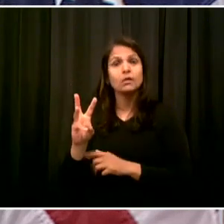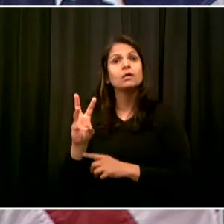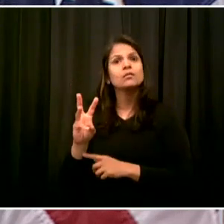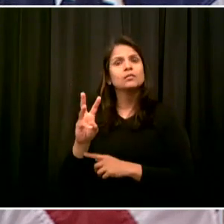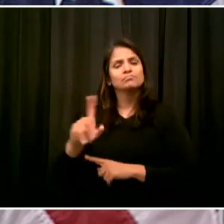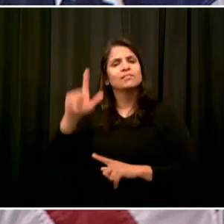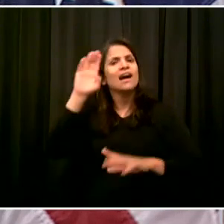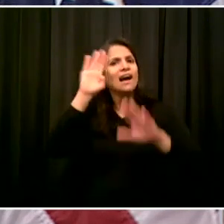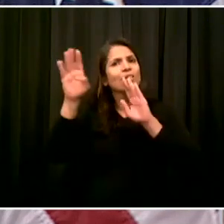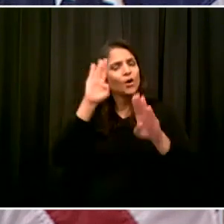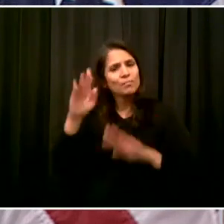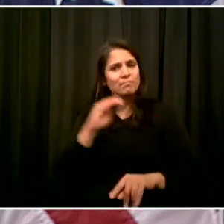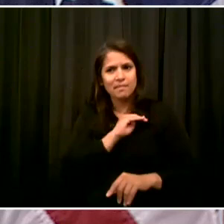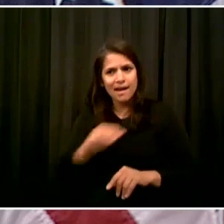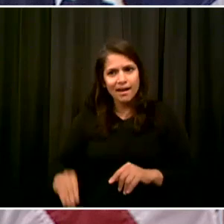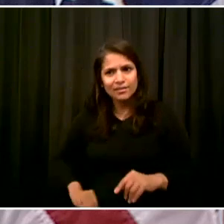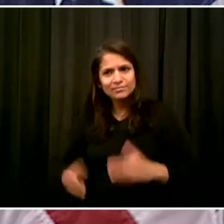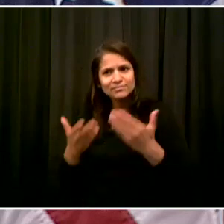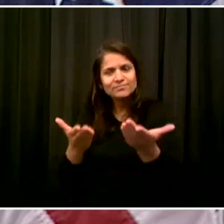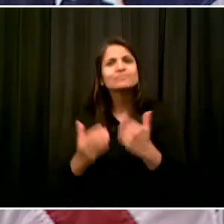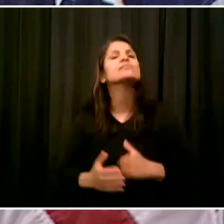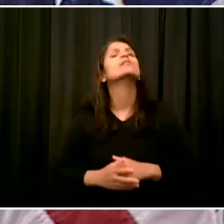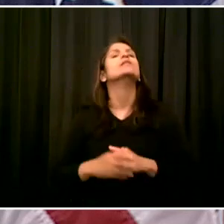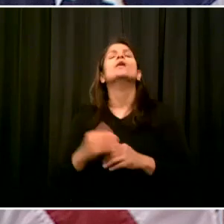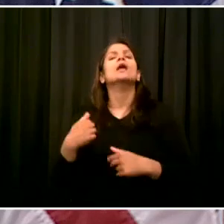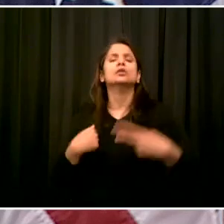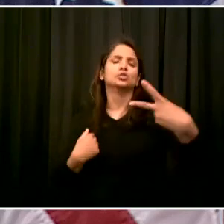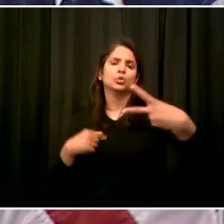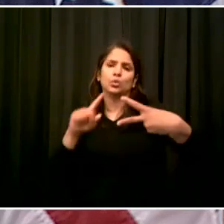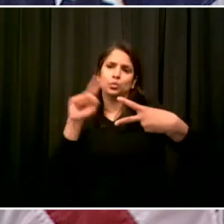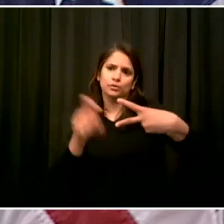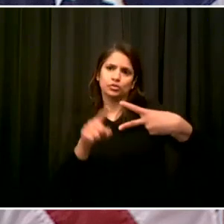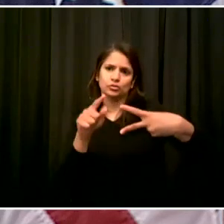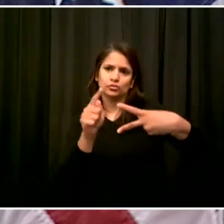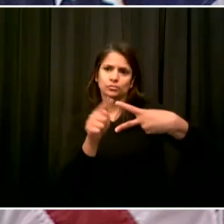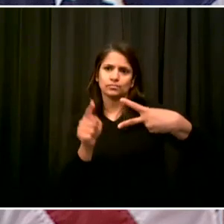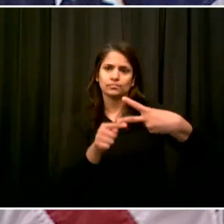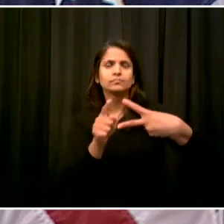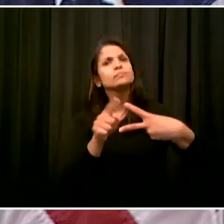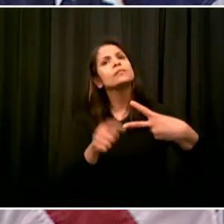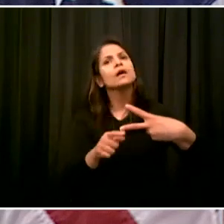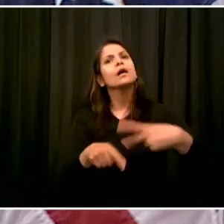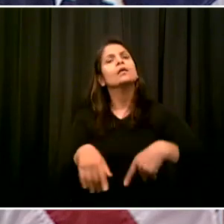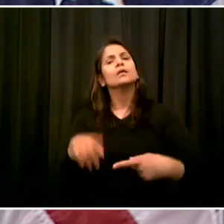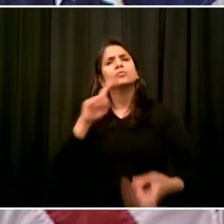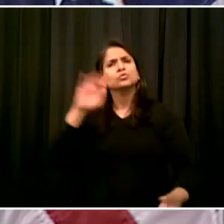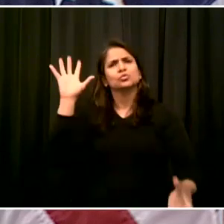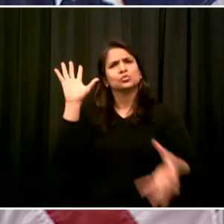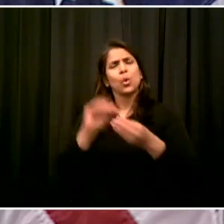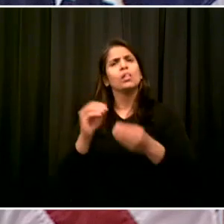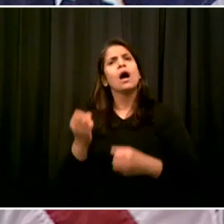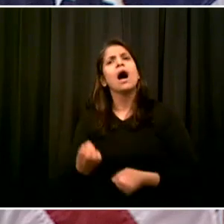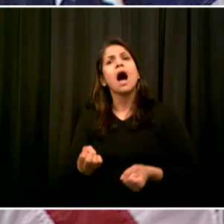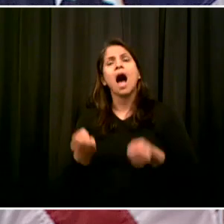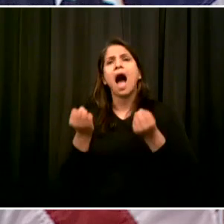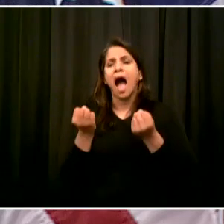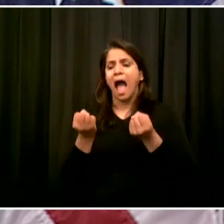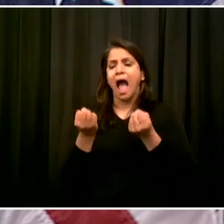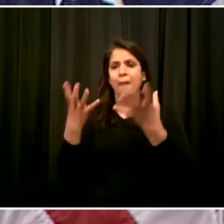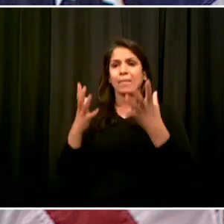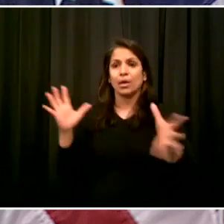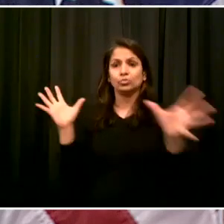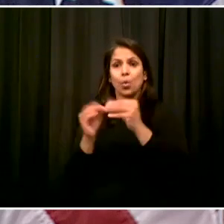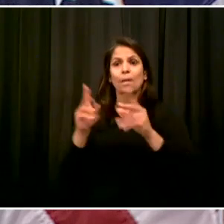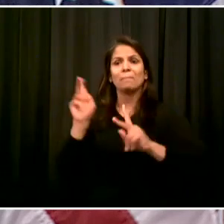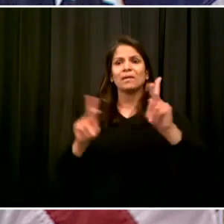you, sir. How many arrestees have been injured since the protests began last week? If you do not have this number, why not?